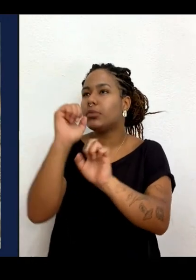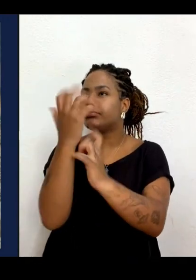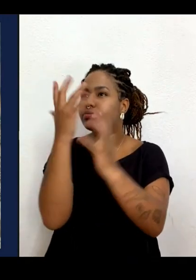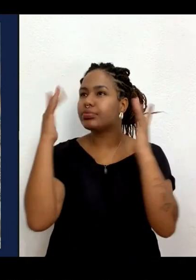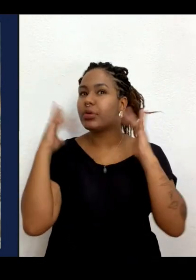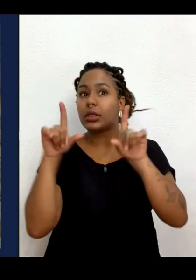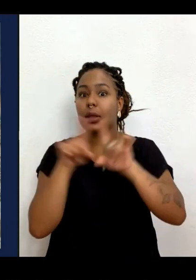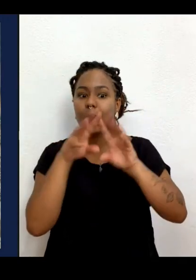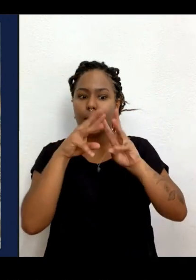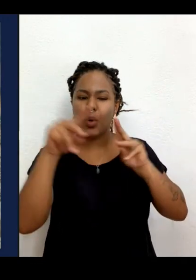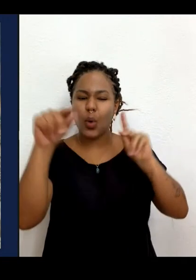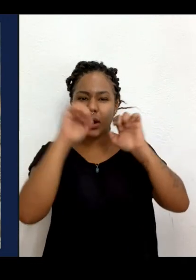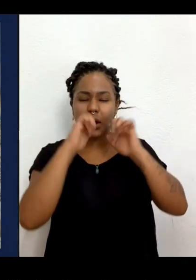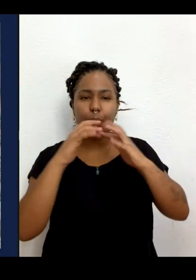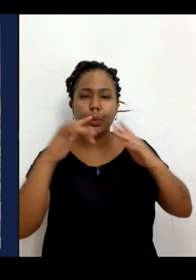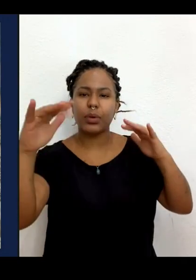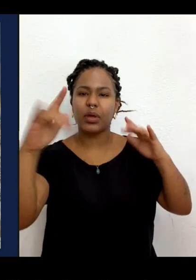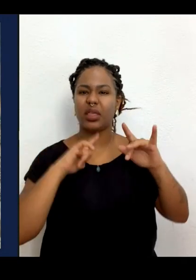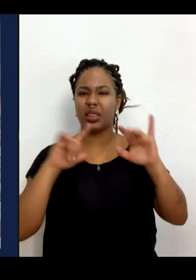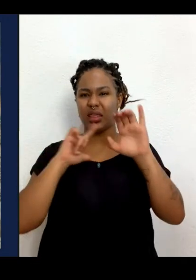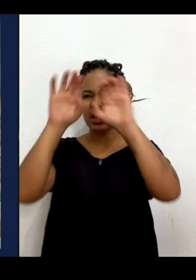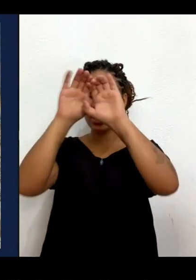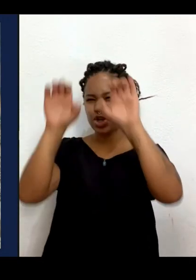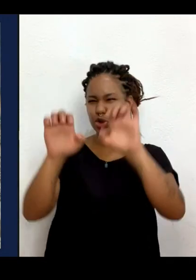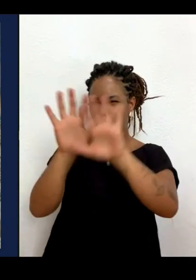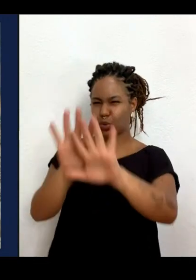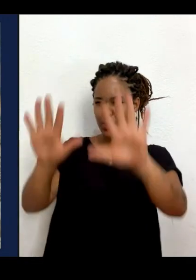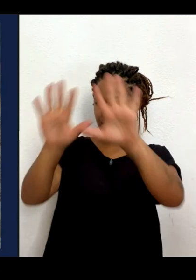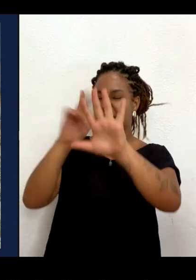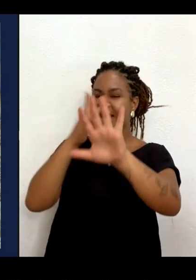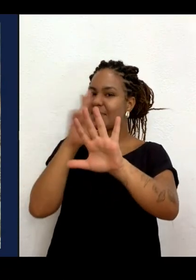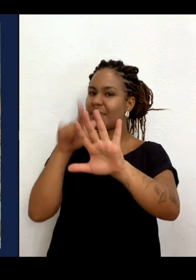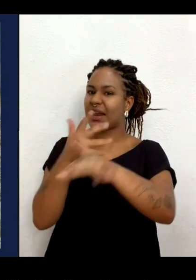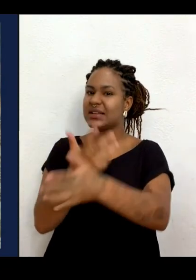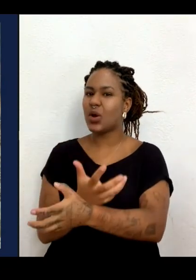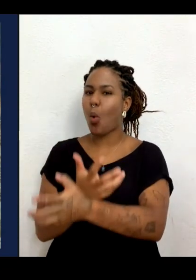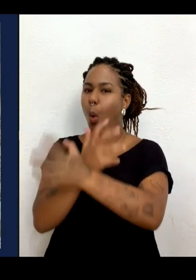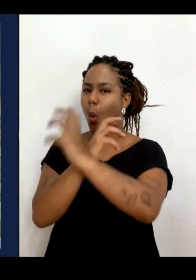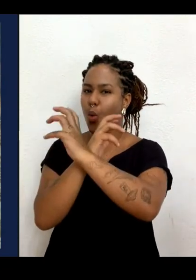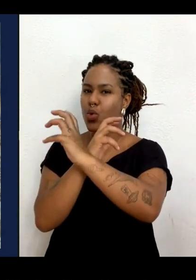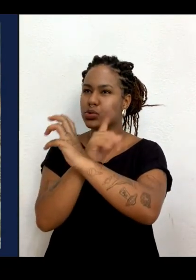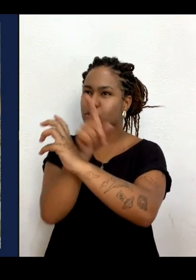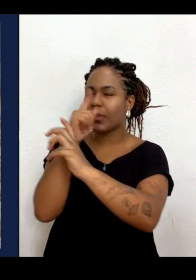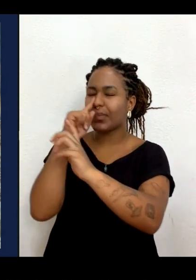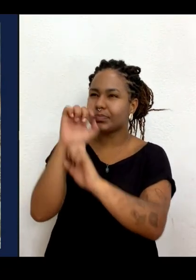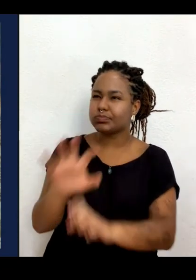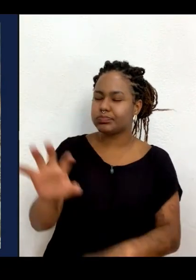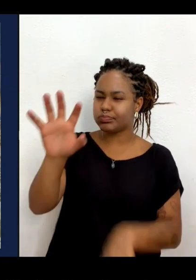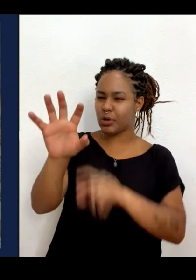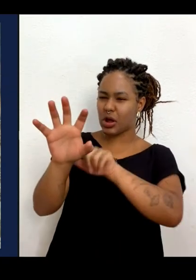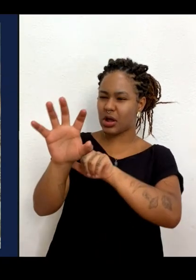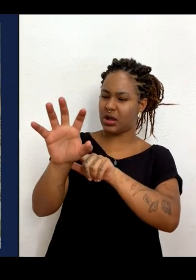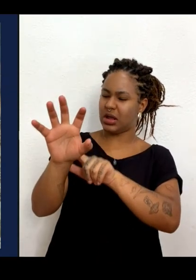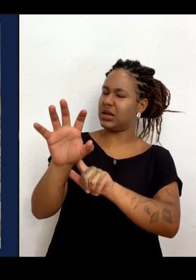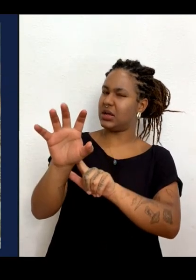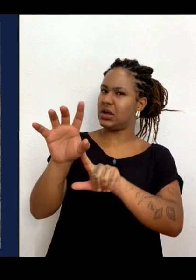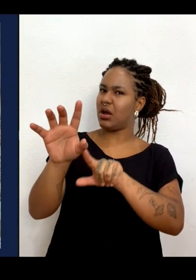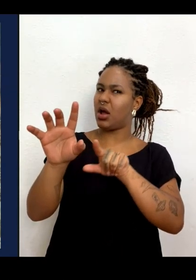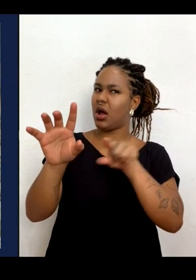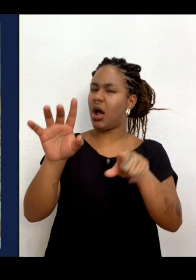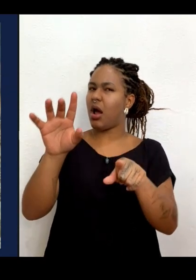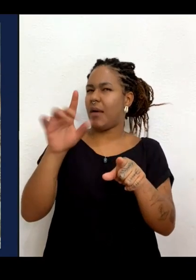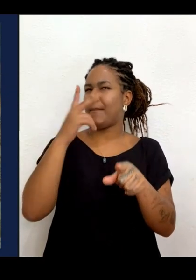truth imposing itself like an impossible form that was being built out of nowhere and for No One